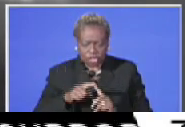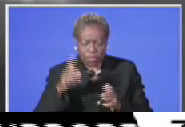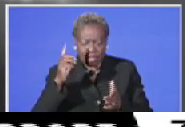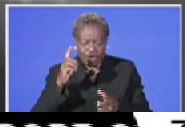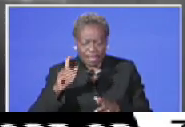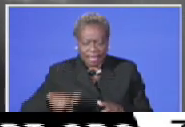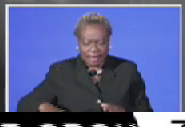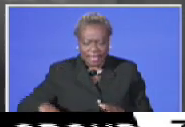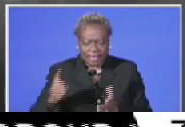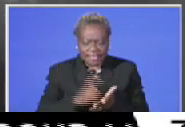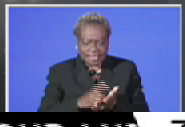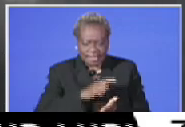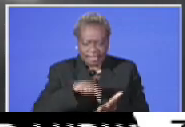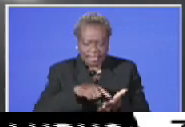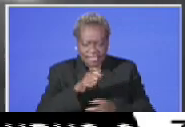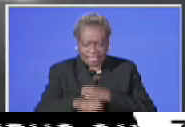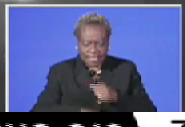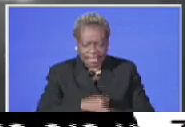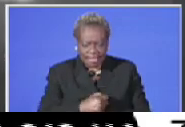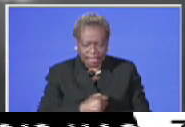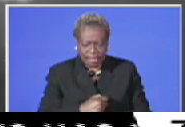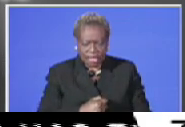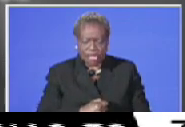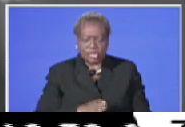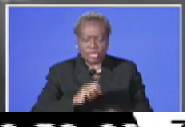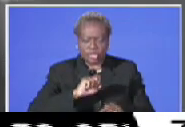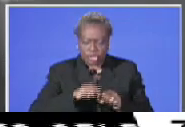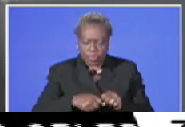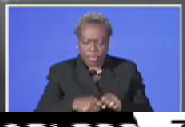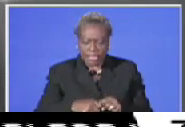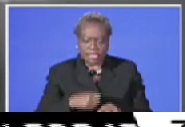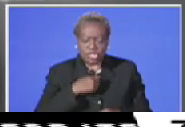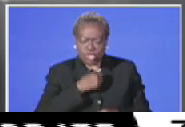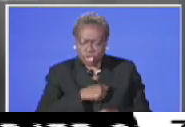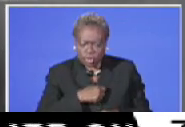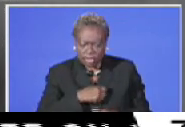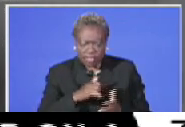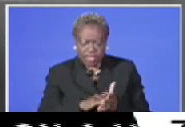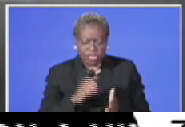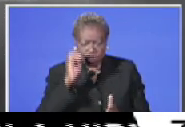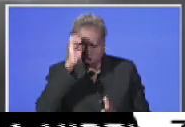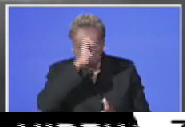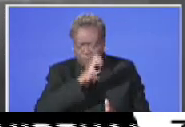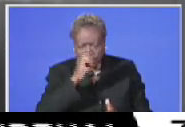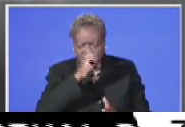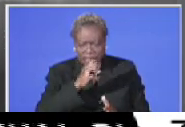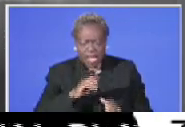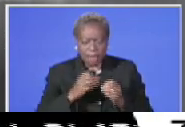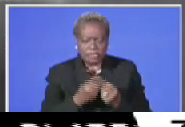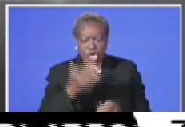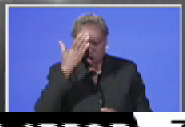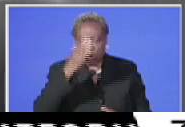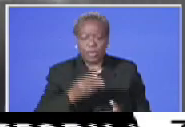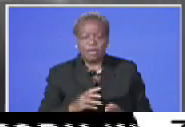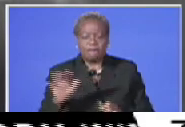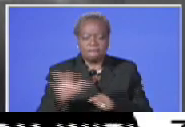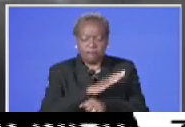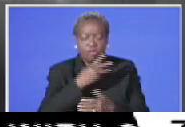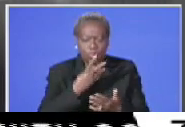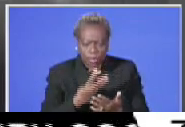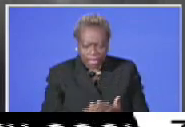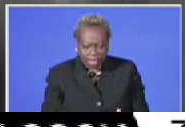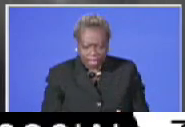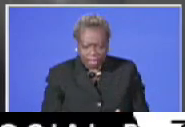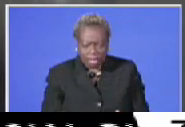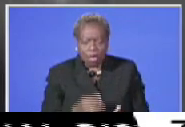this year. And so it is regretful that the European Commission, knowing full well the special status